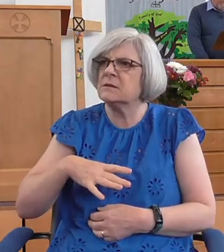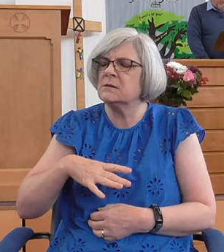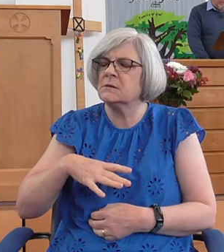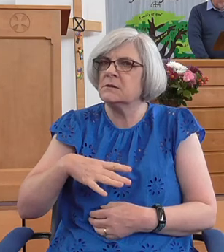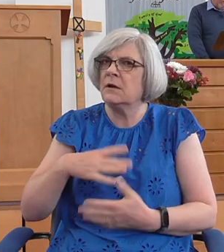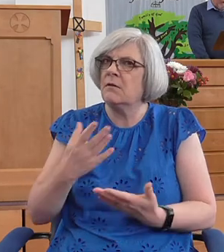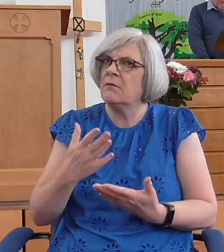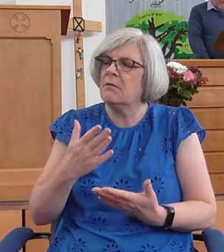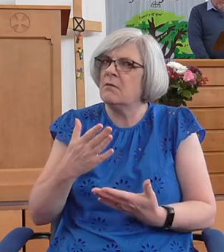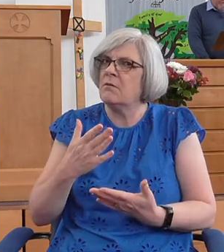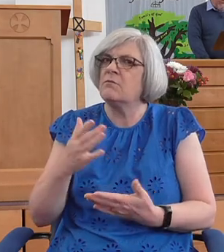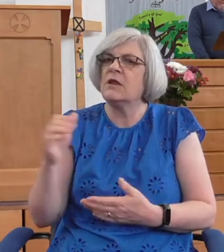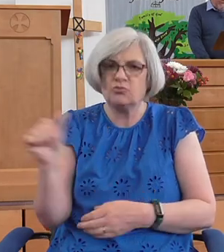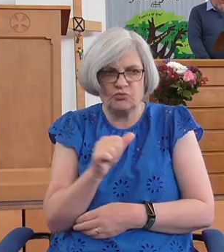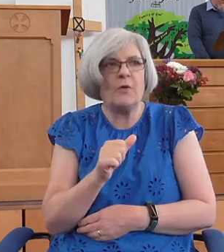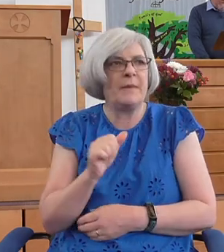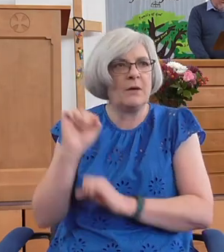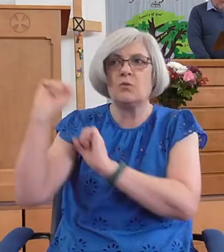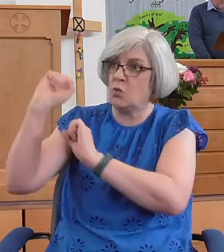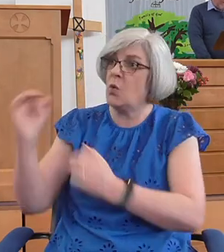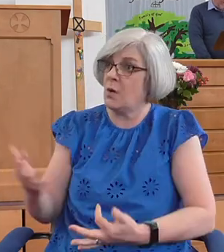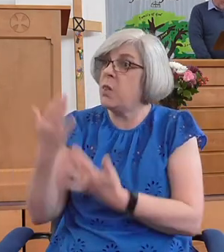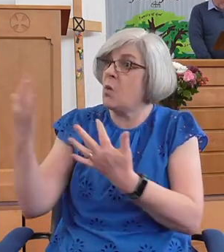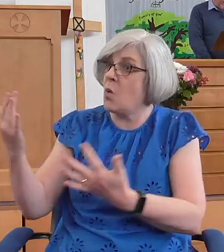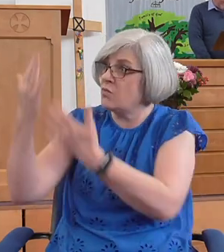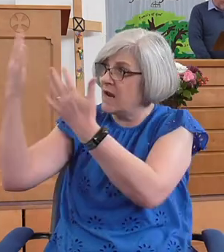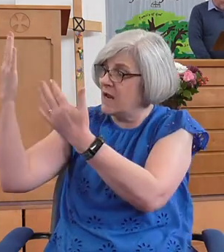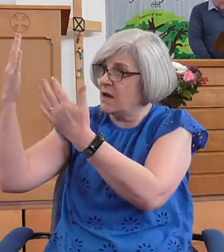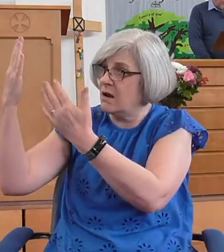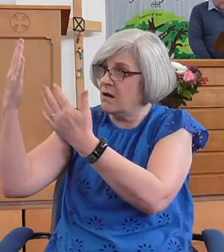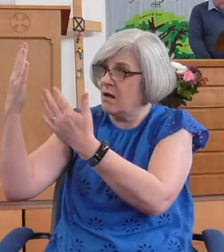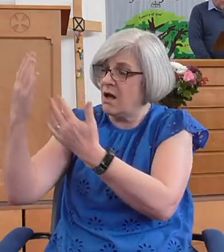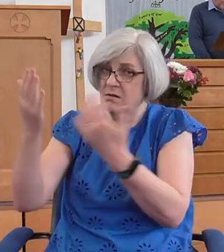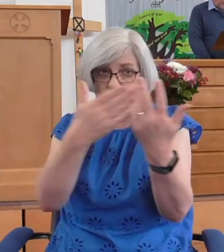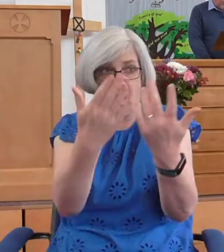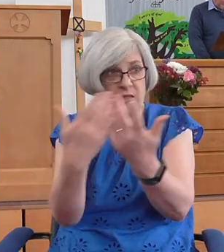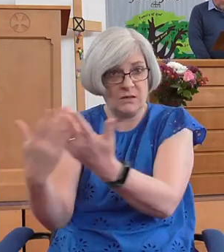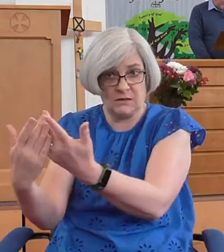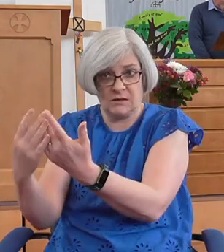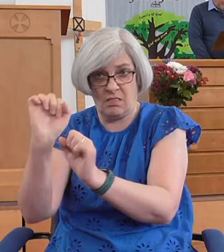than on your glory and the needs of others?